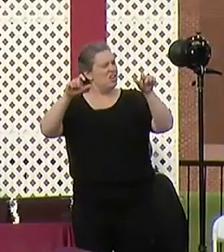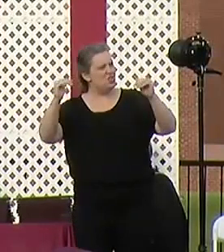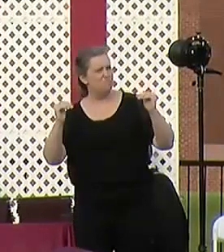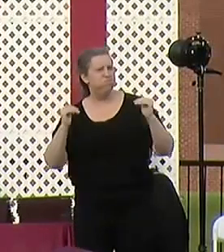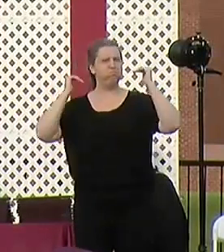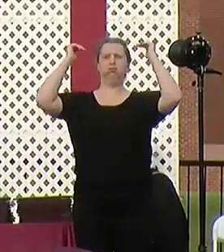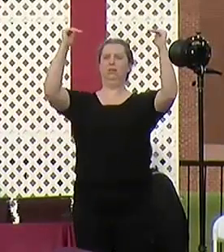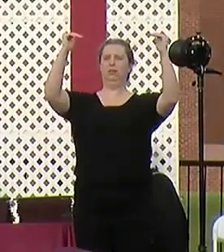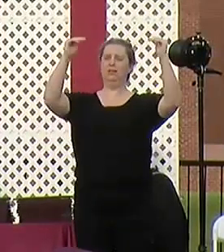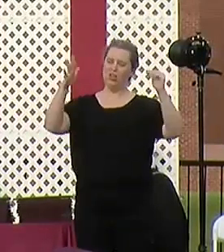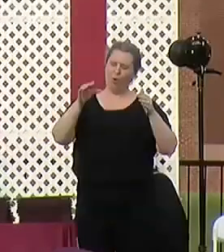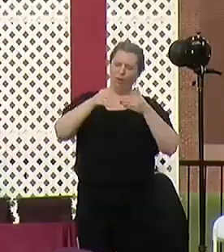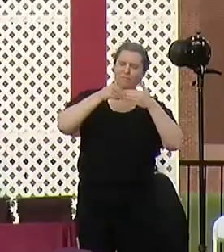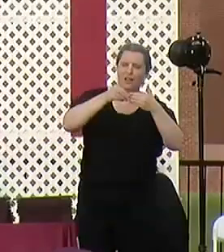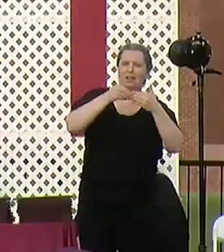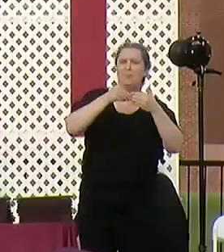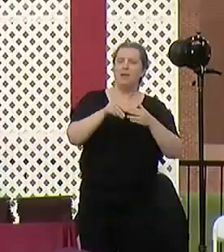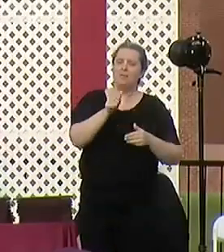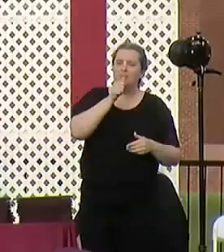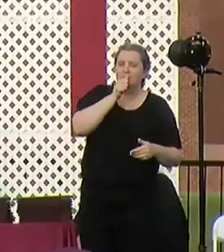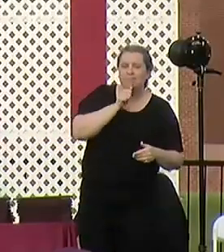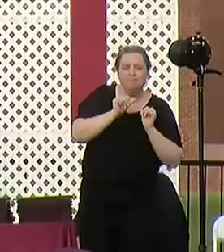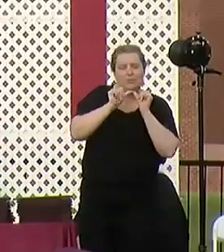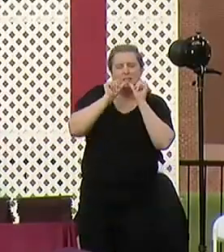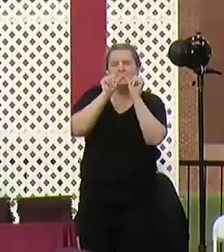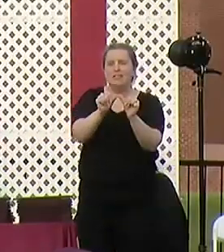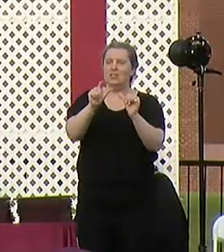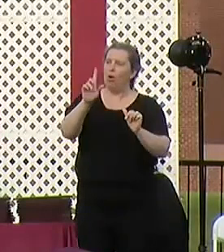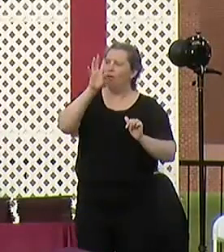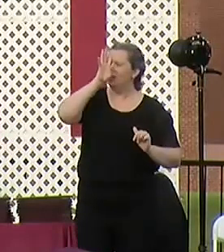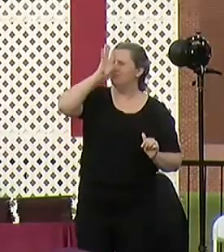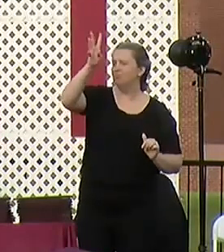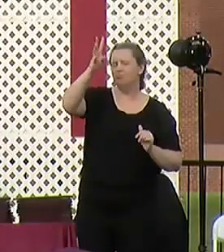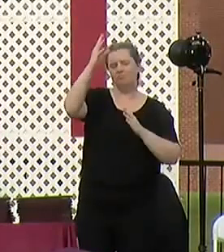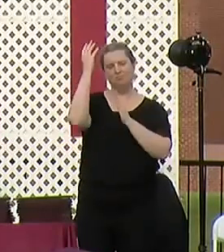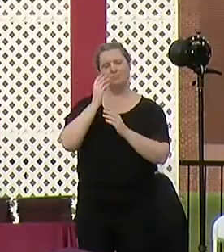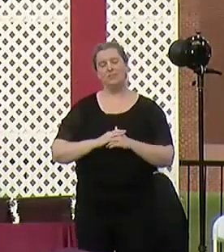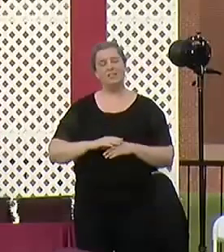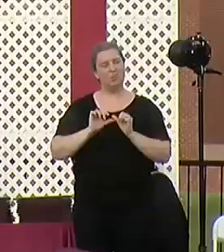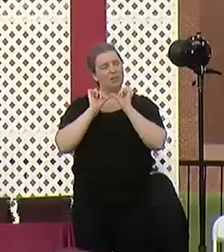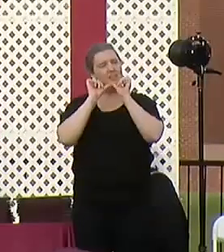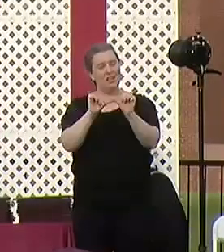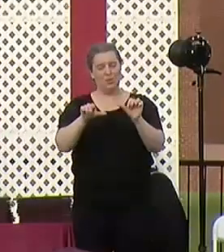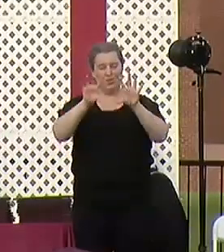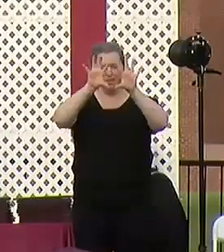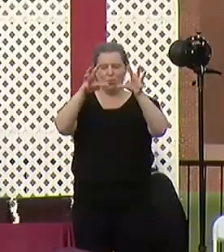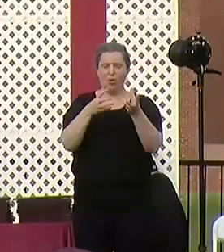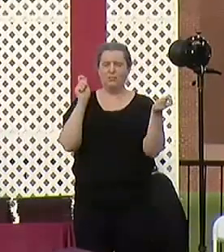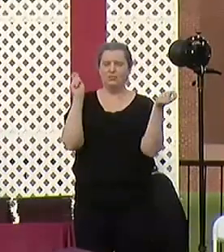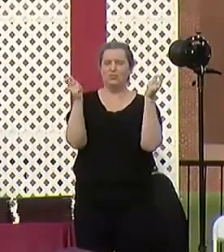flexibility, resilience, compassion, and creativity. So continue to evolve our world